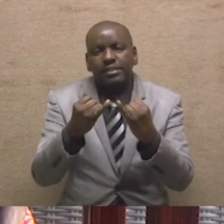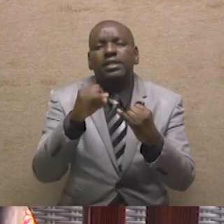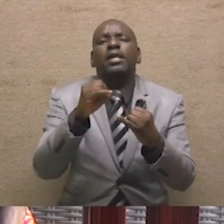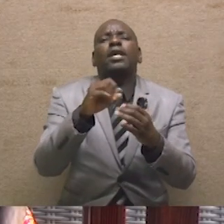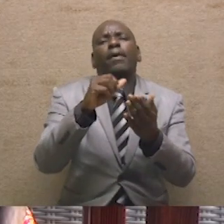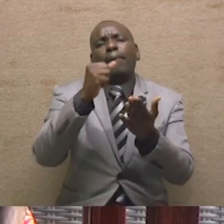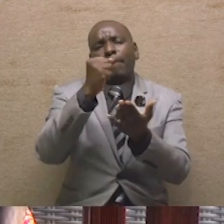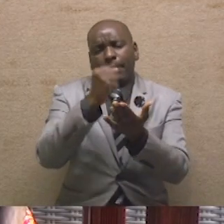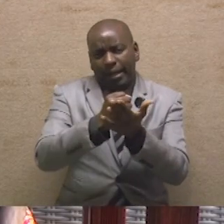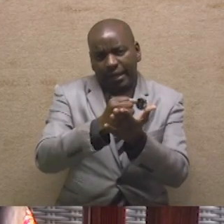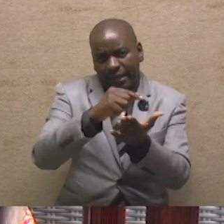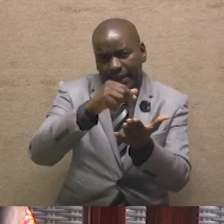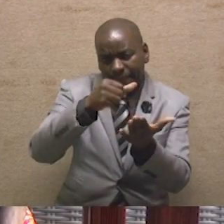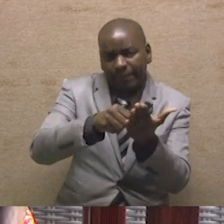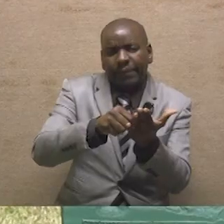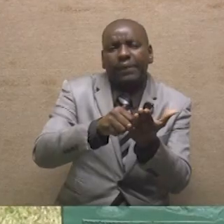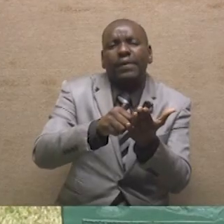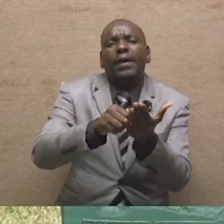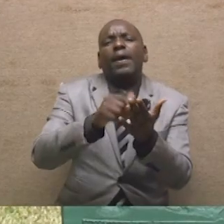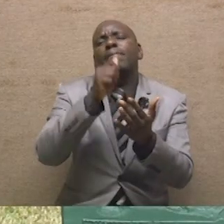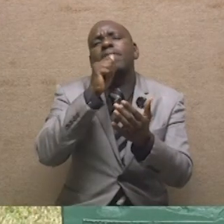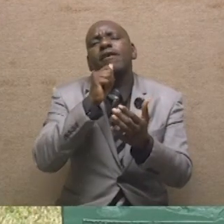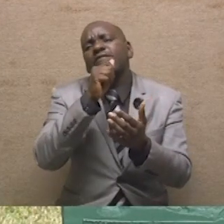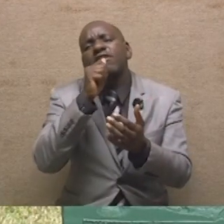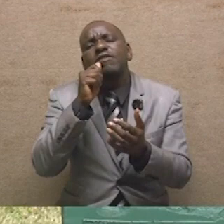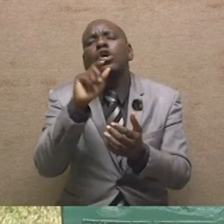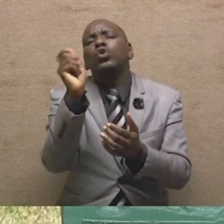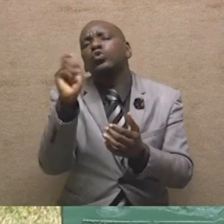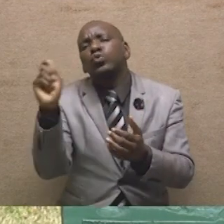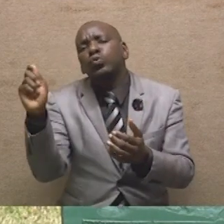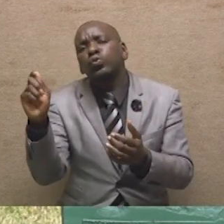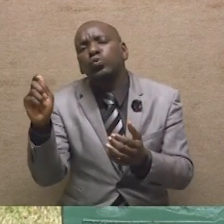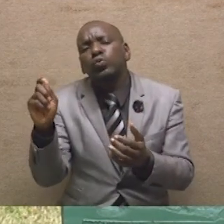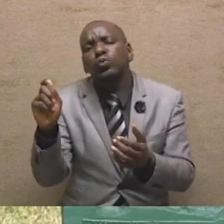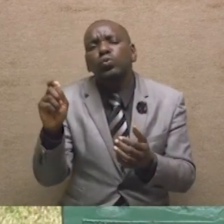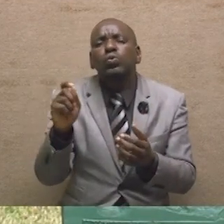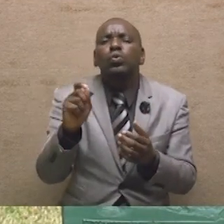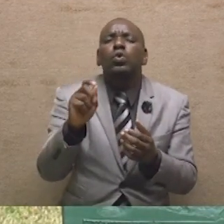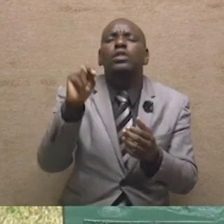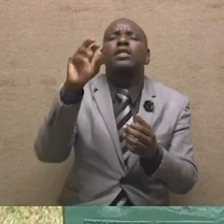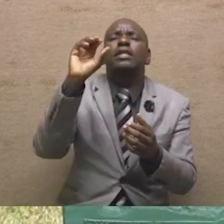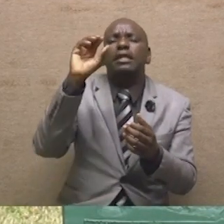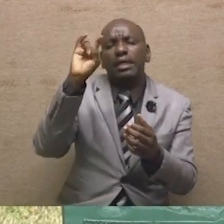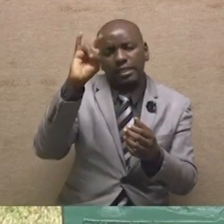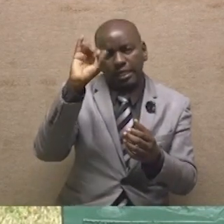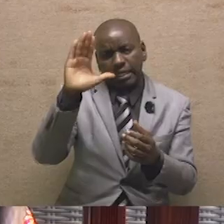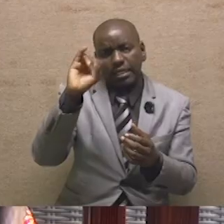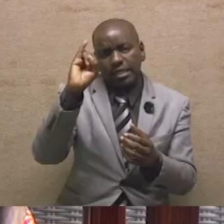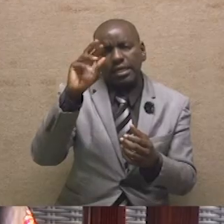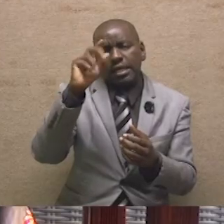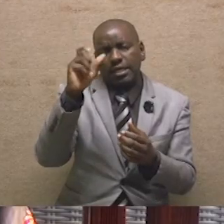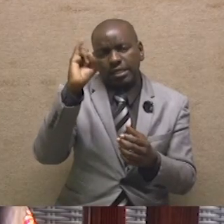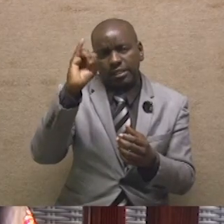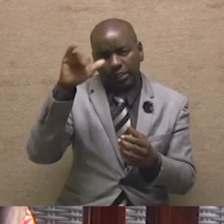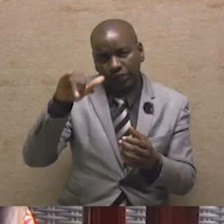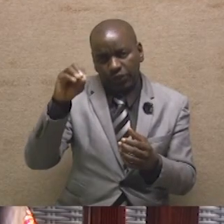on the issue of registration of non-government schools. My name is Clement Lizio and I'm your host. To